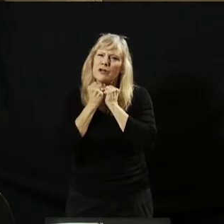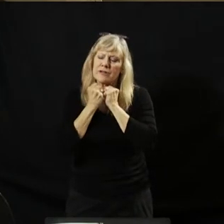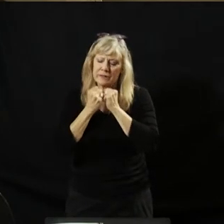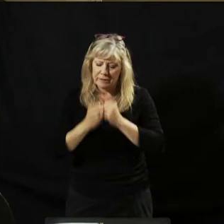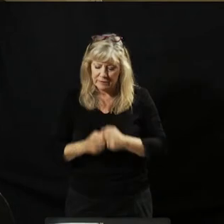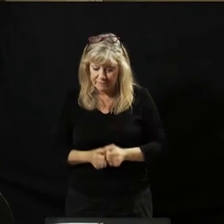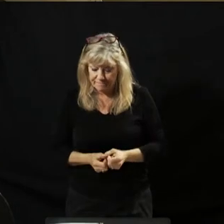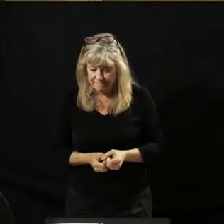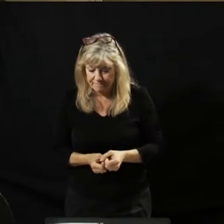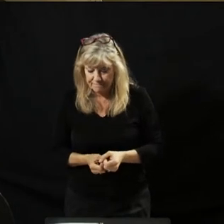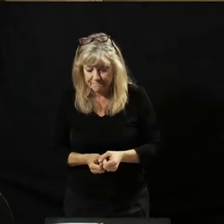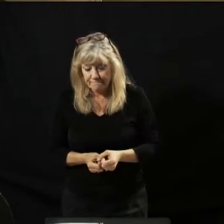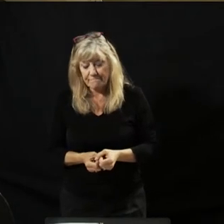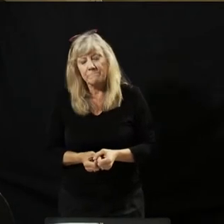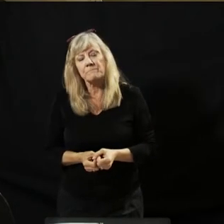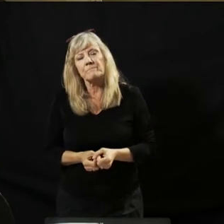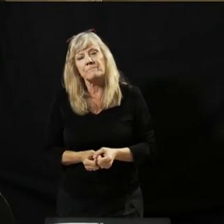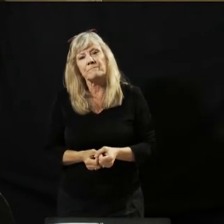precious.